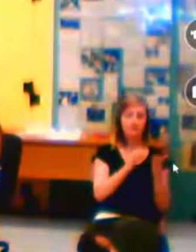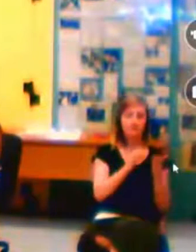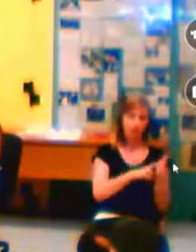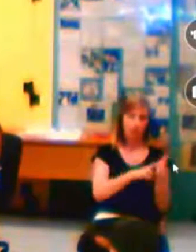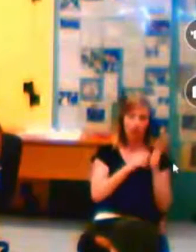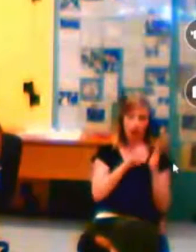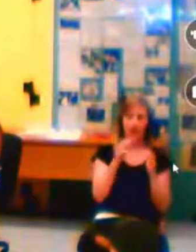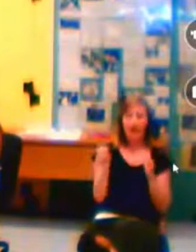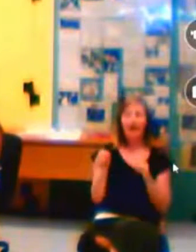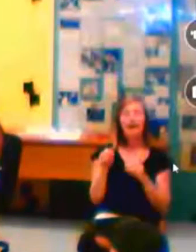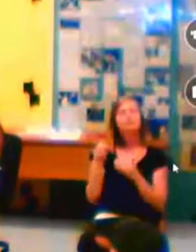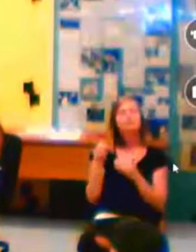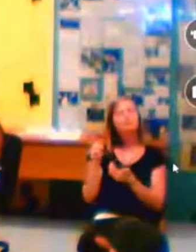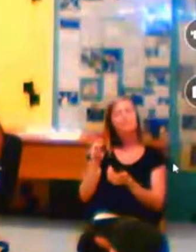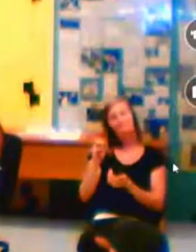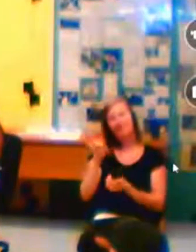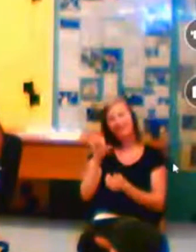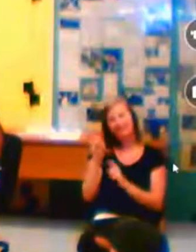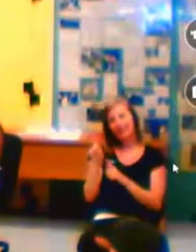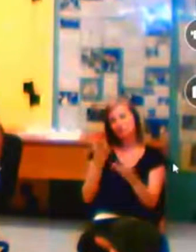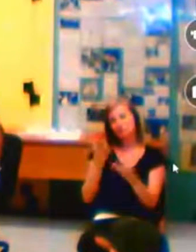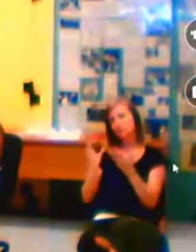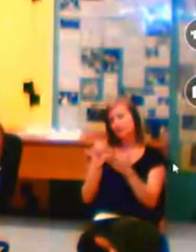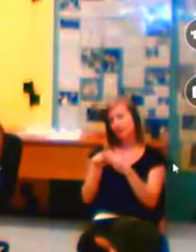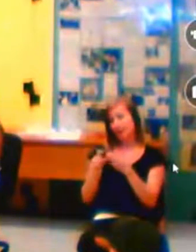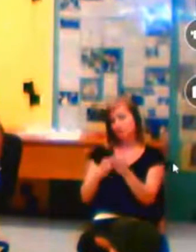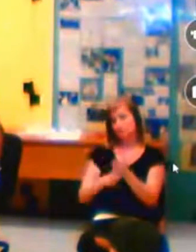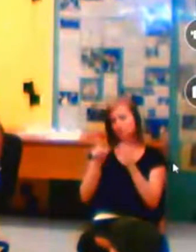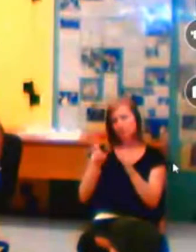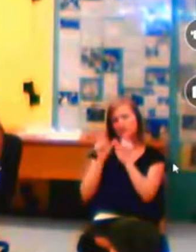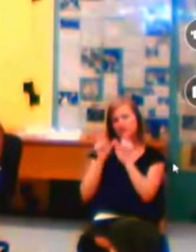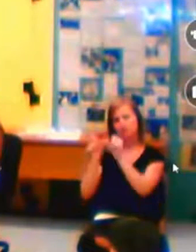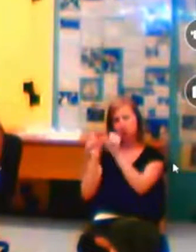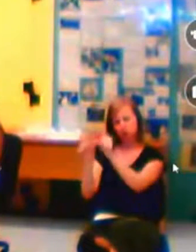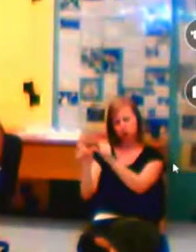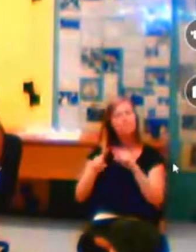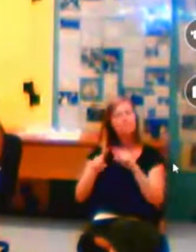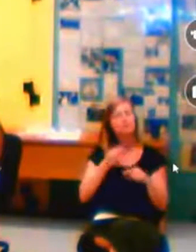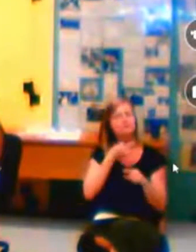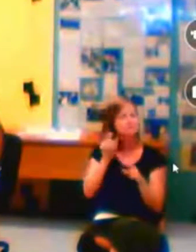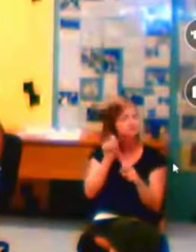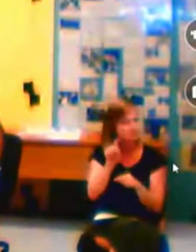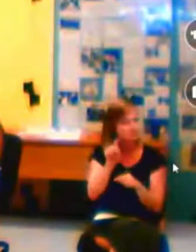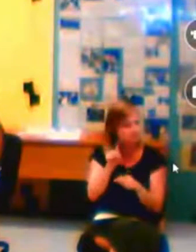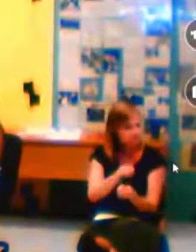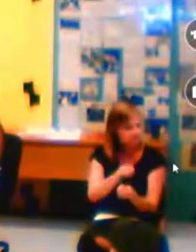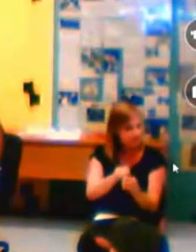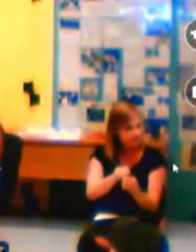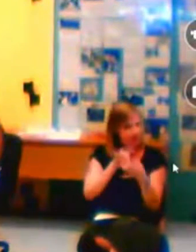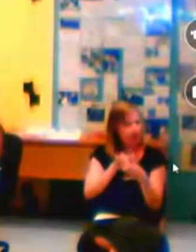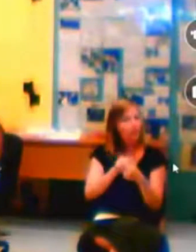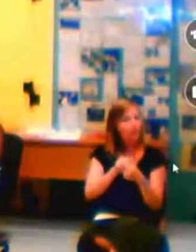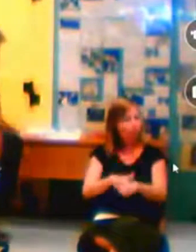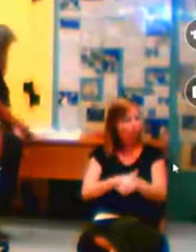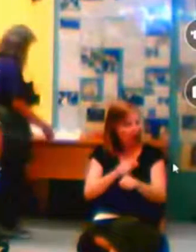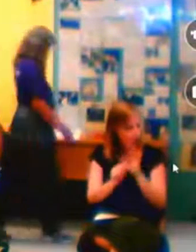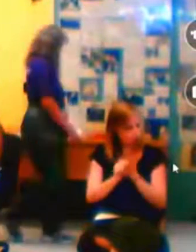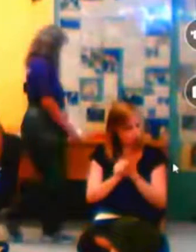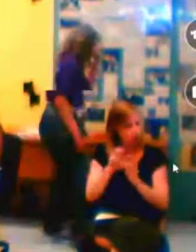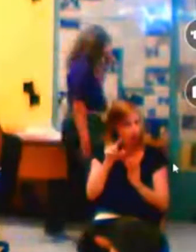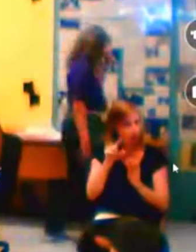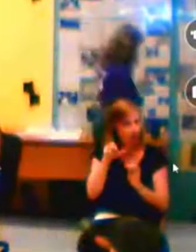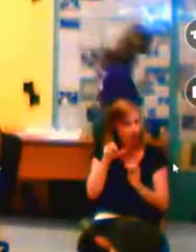in the language of the amendment, it talks about some of the guaranteed services that will be in there, and that Medicaid, the